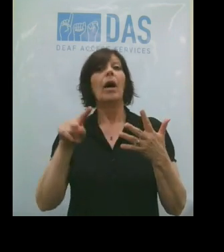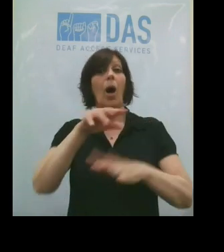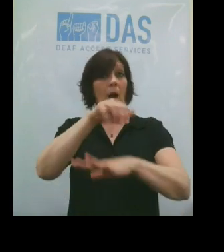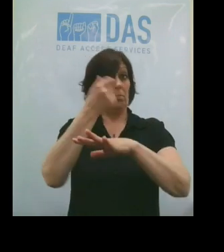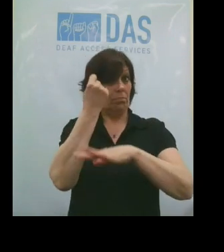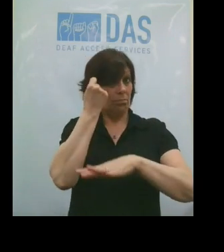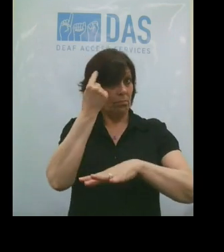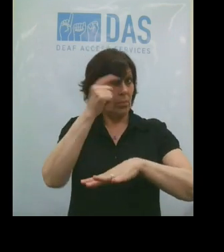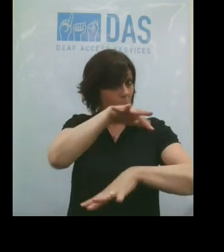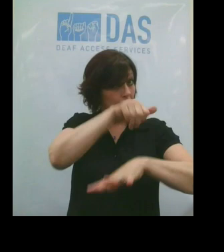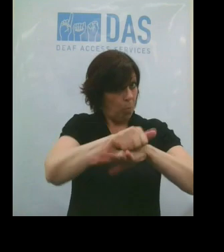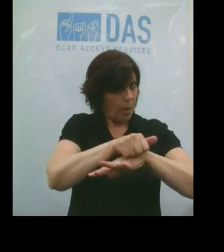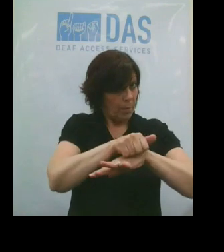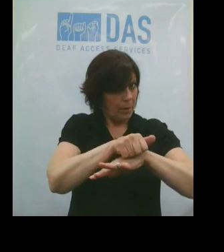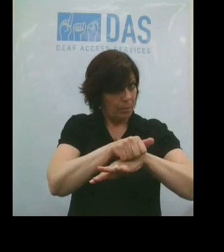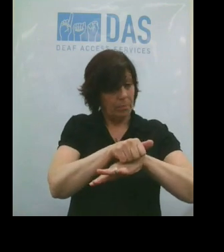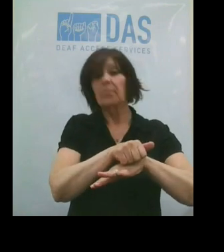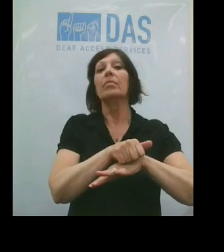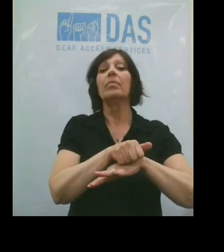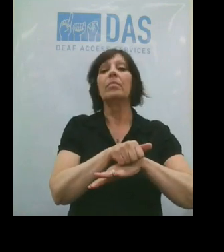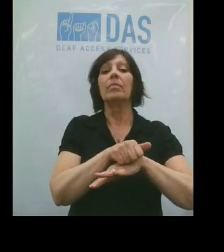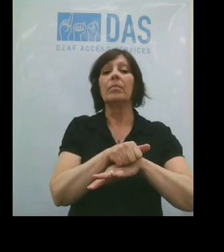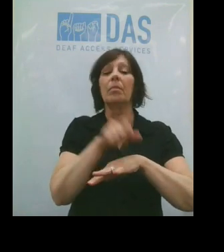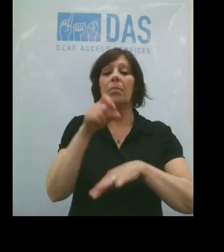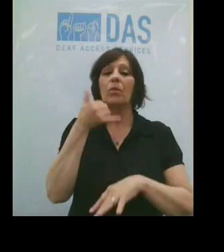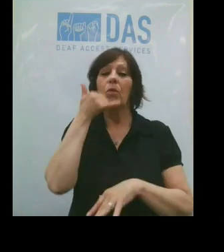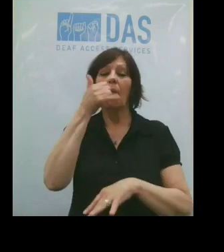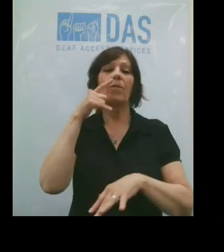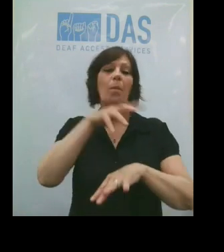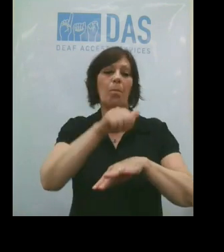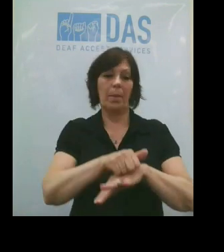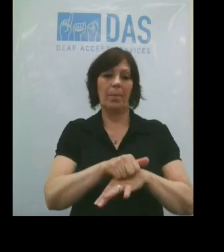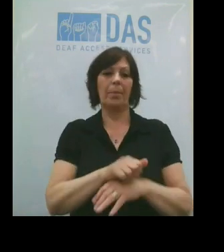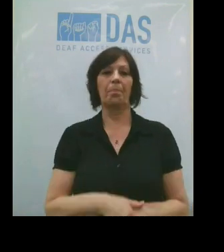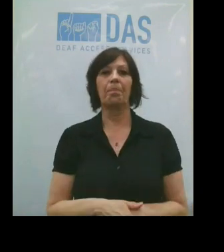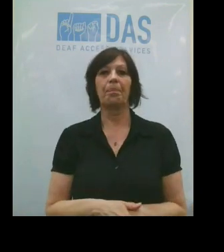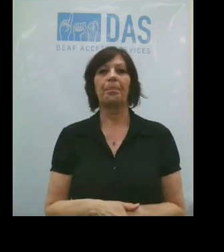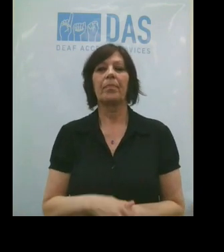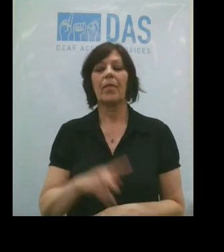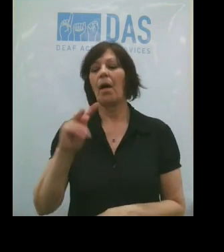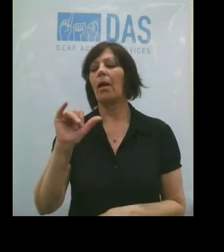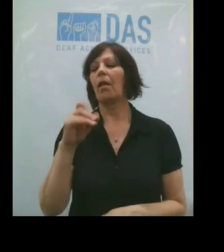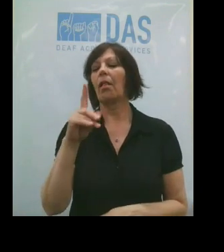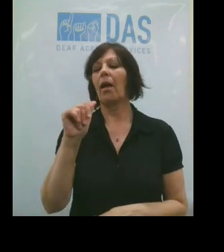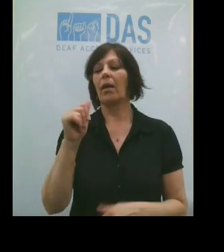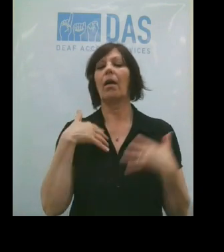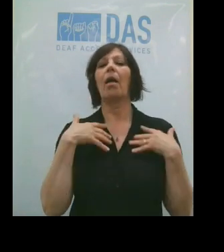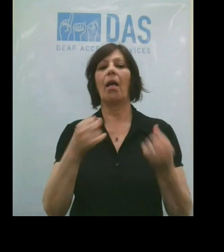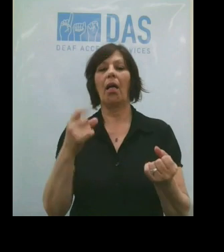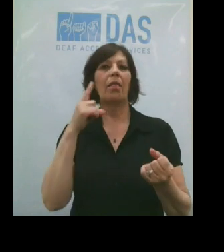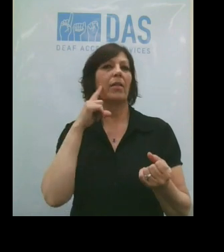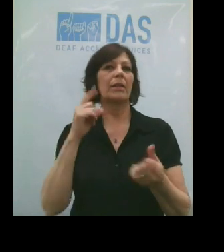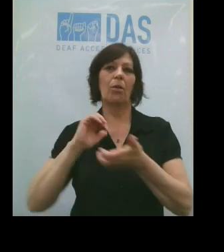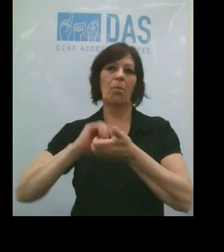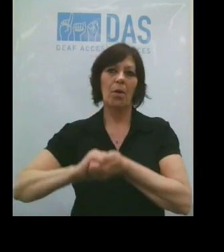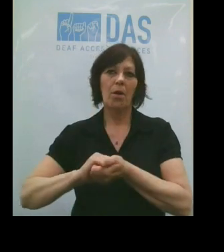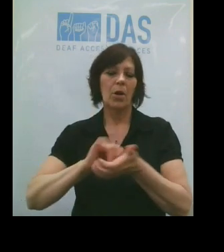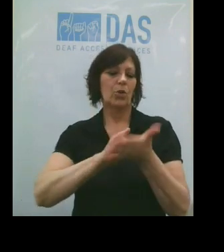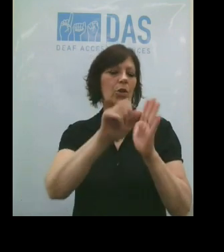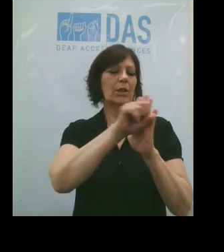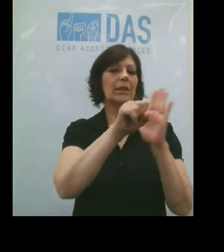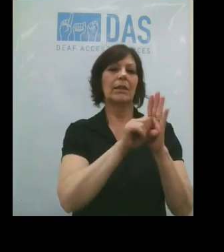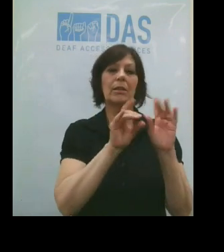at 859-3222, so there's lots of testing available through our partners at Calida Health. The New York State Department of Health